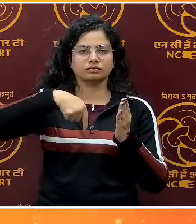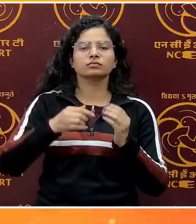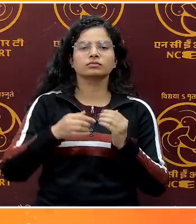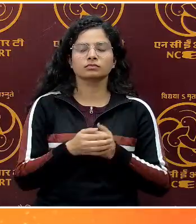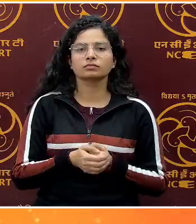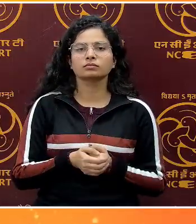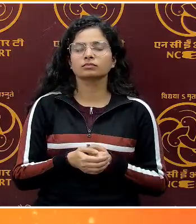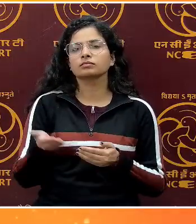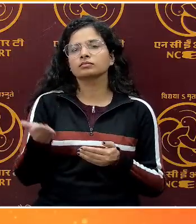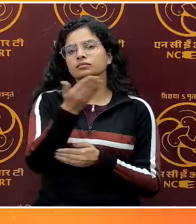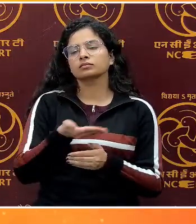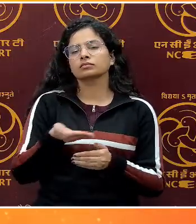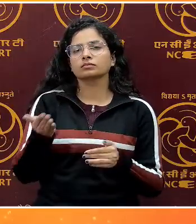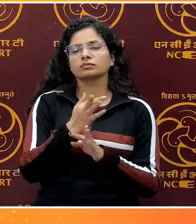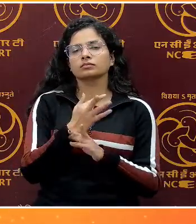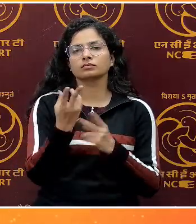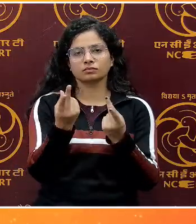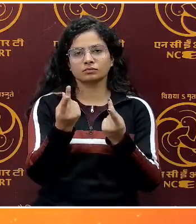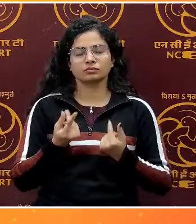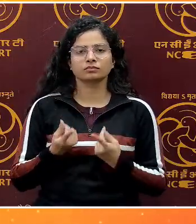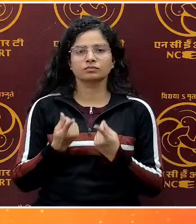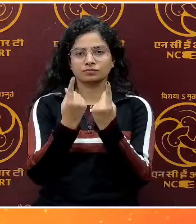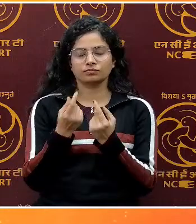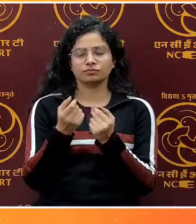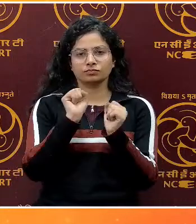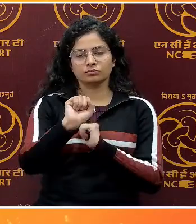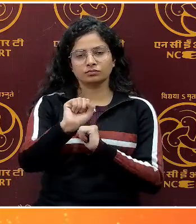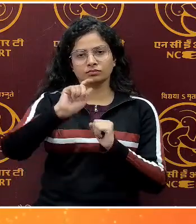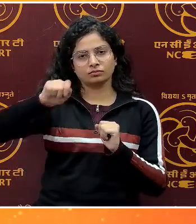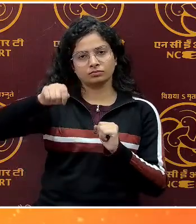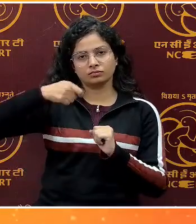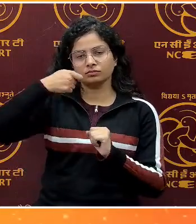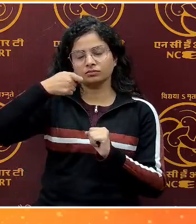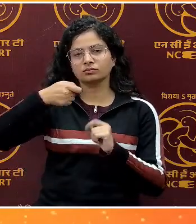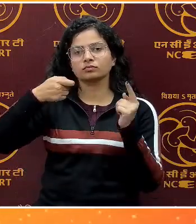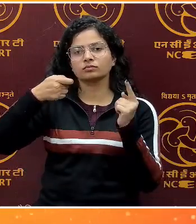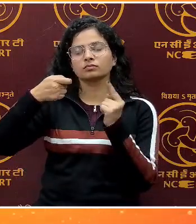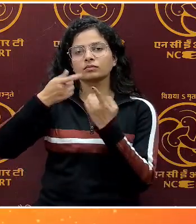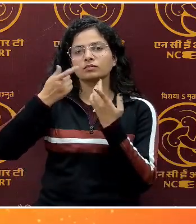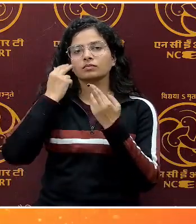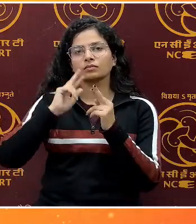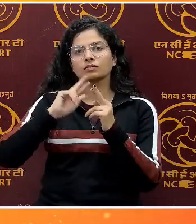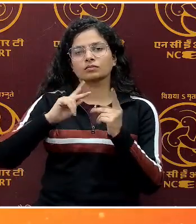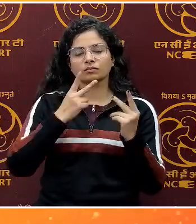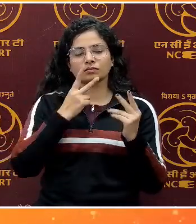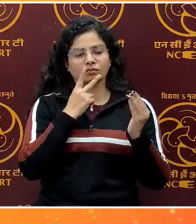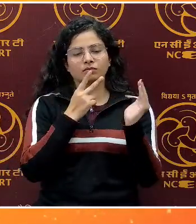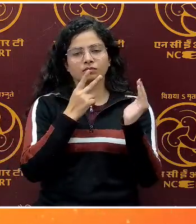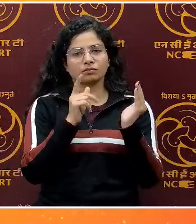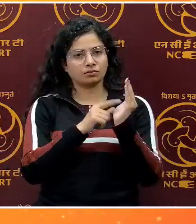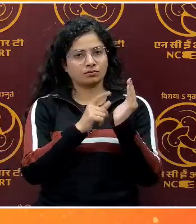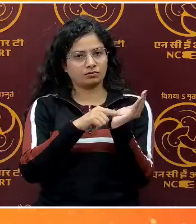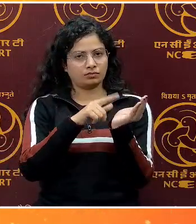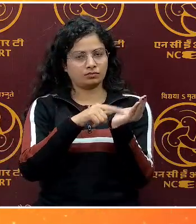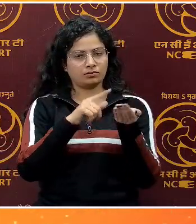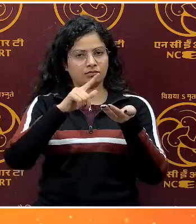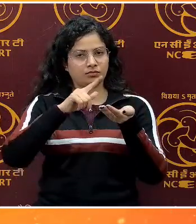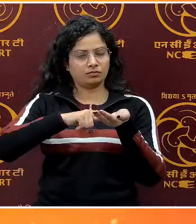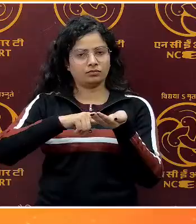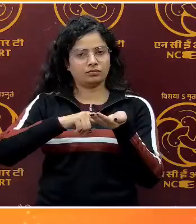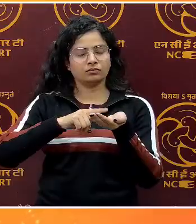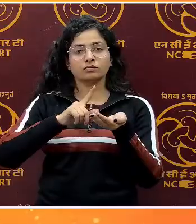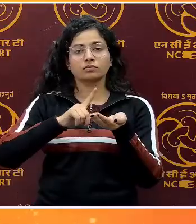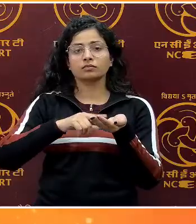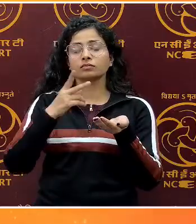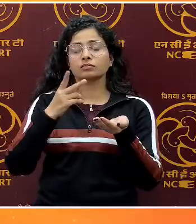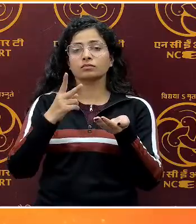So everybody, you can just quickly check in your in the spoons that when you see it from the inner part, from the curved part,